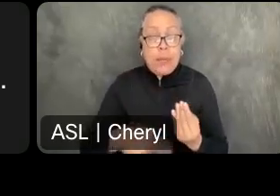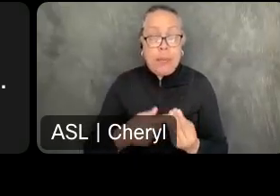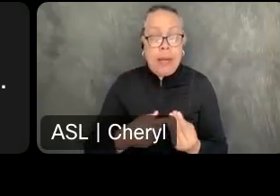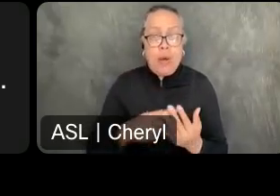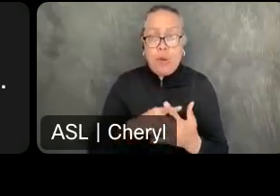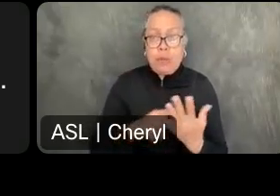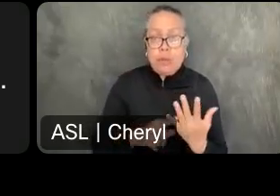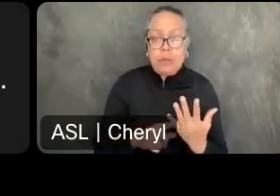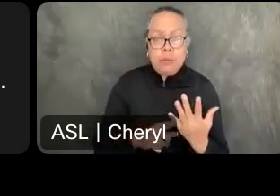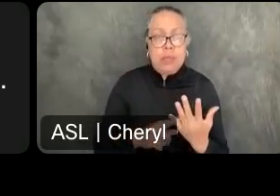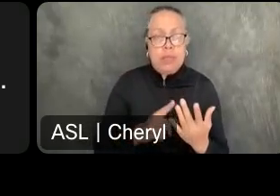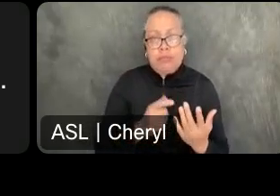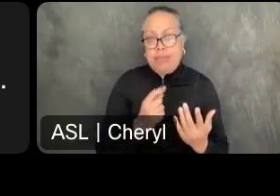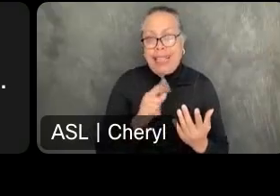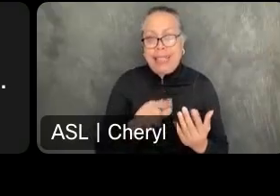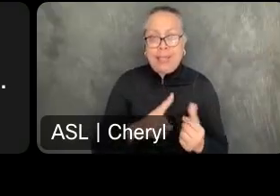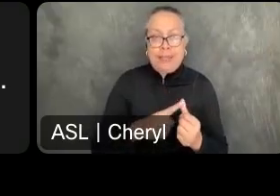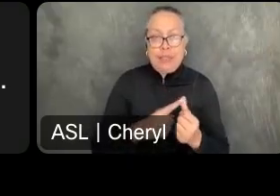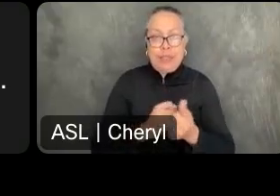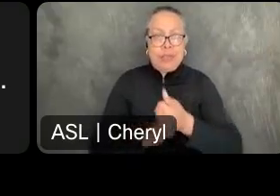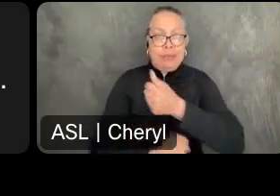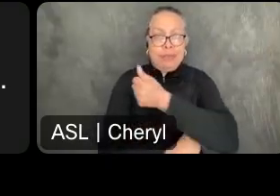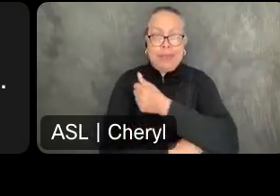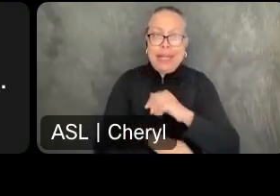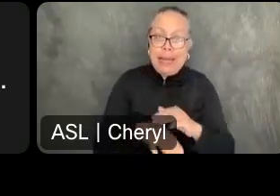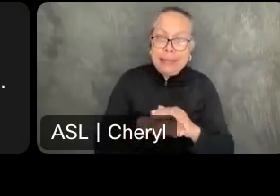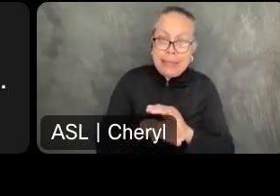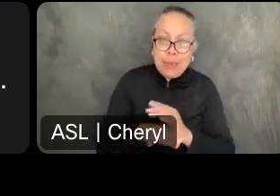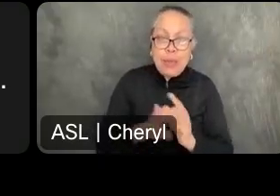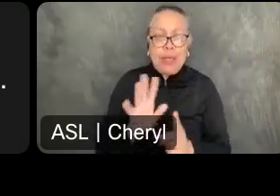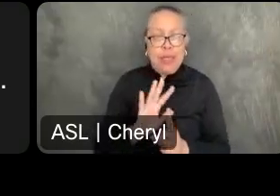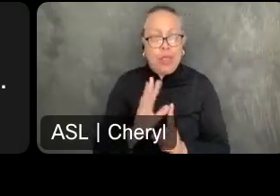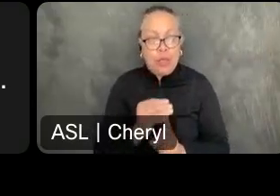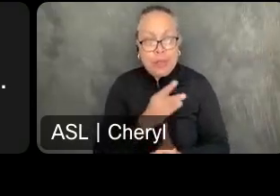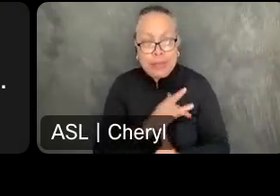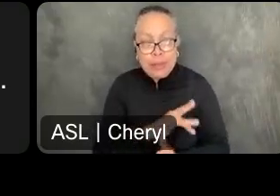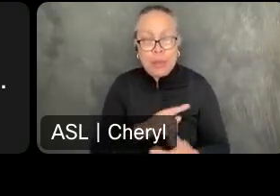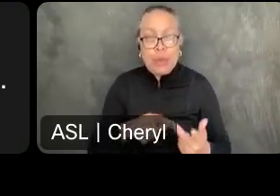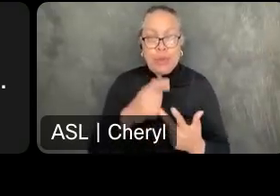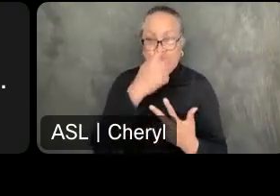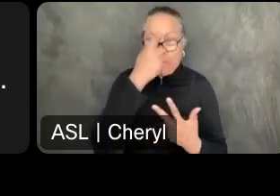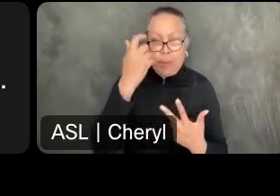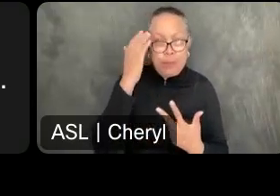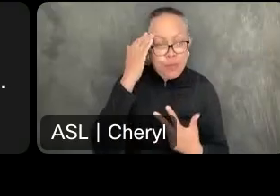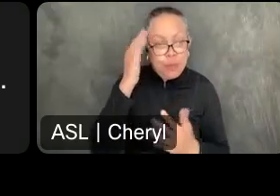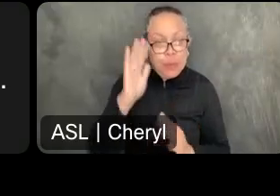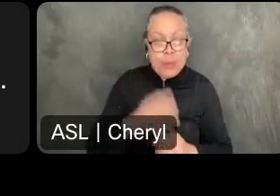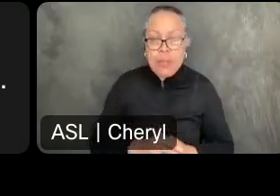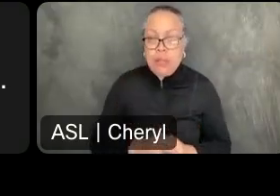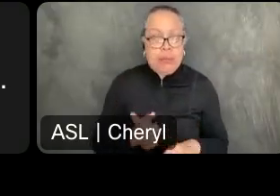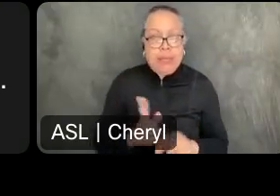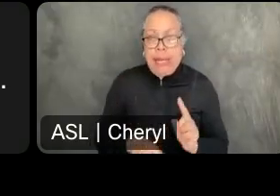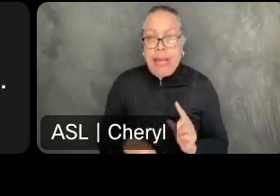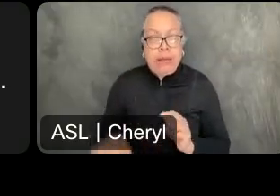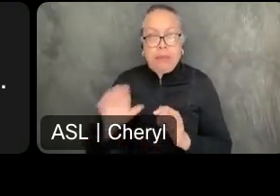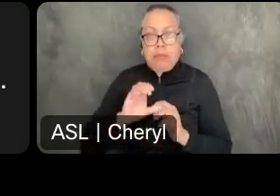rests on this accessible, culturally responsive, and trauma informed foundation. We can't do any of the things I'm gonna be talking